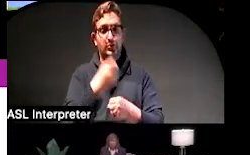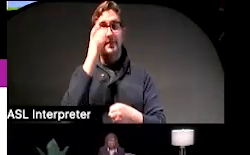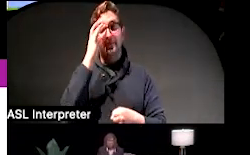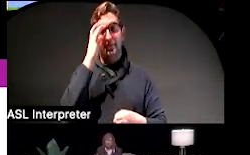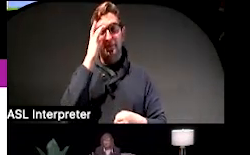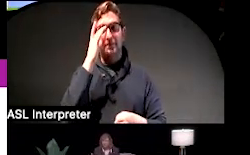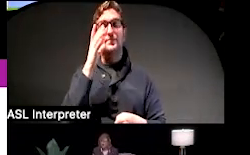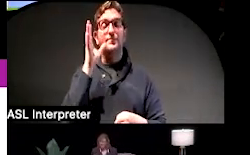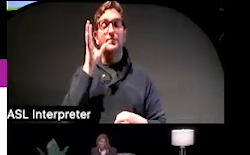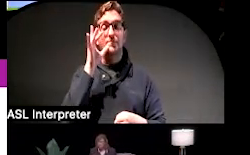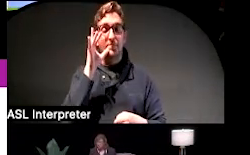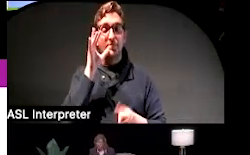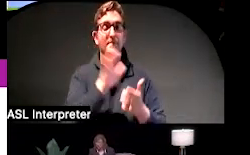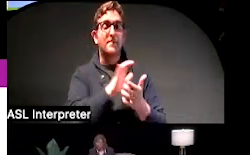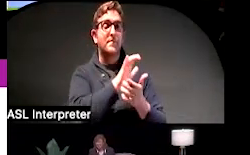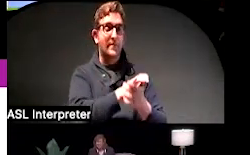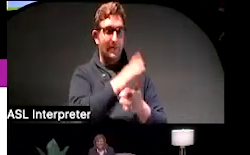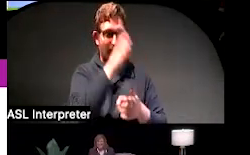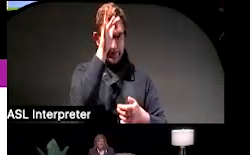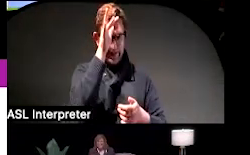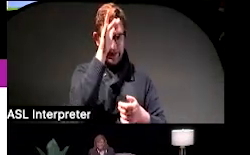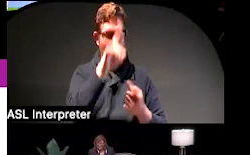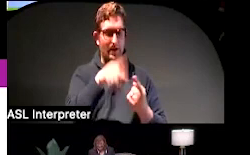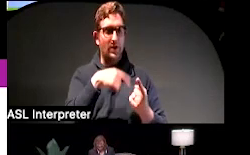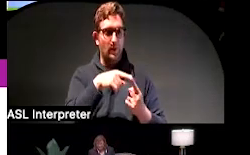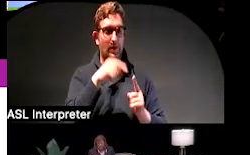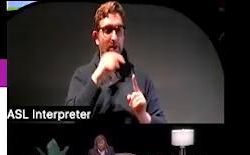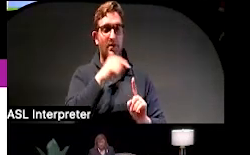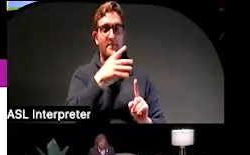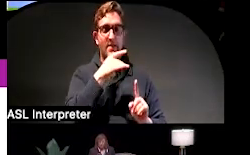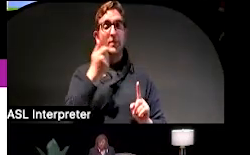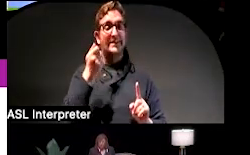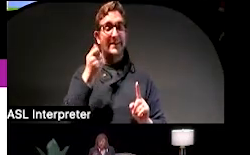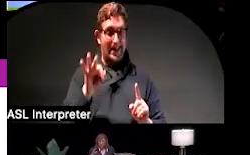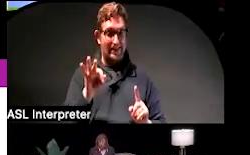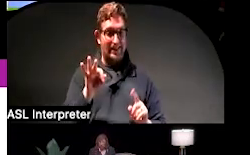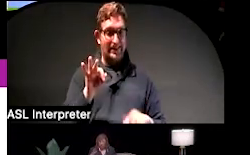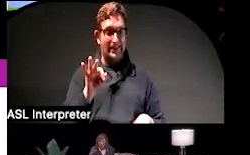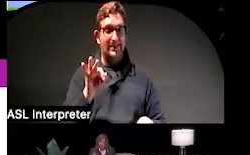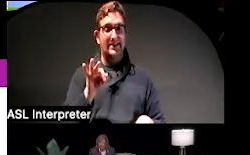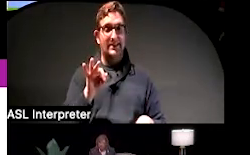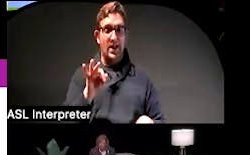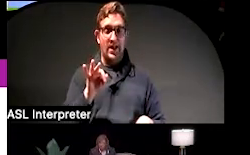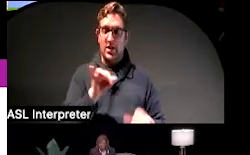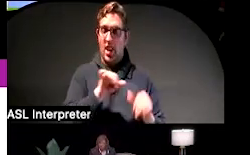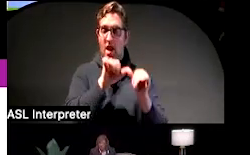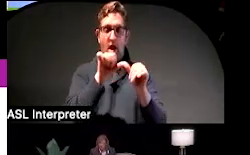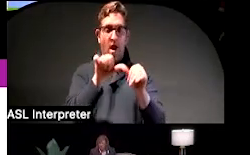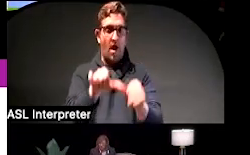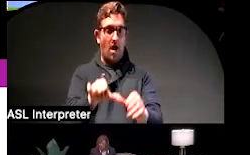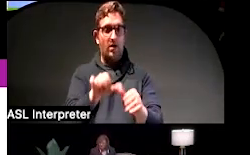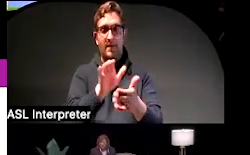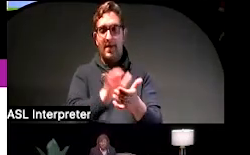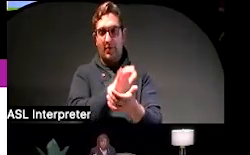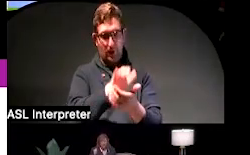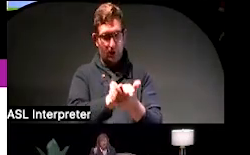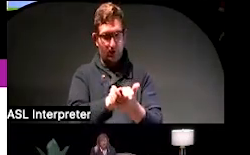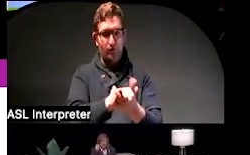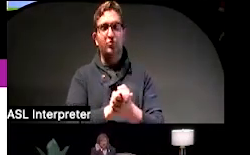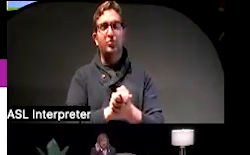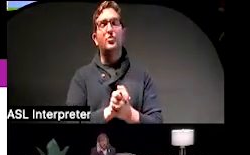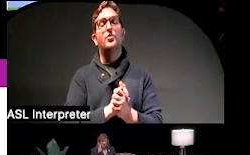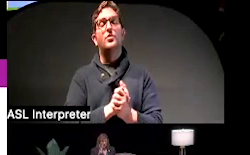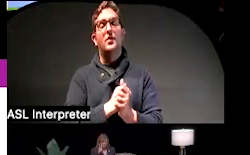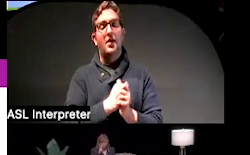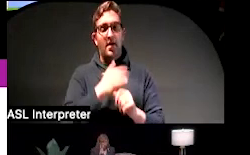Mom married my dad when she was 19. Good, long, solid marriage. My mom